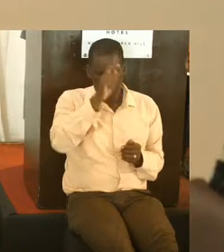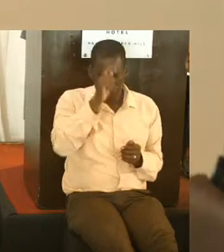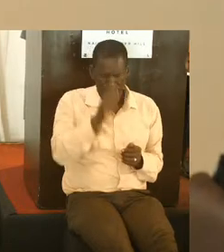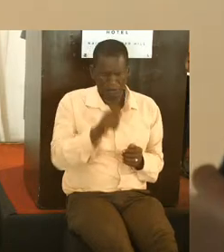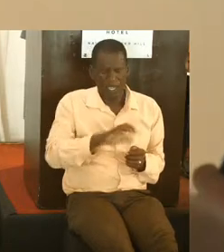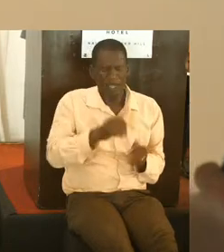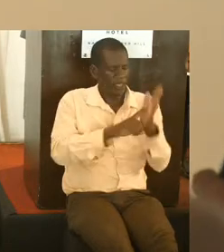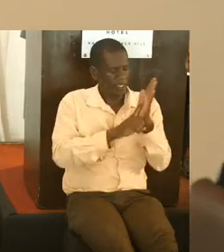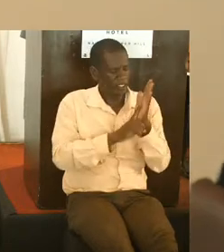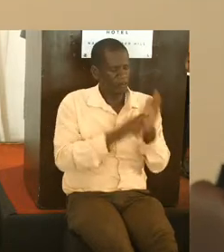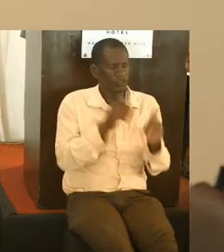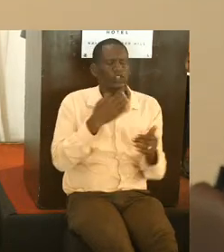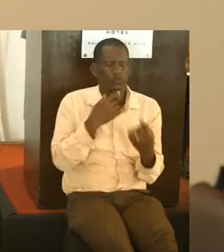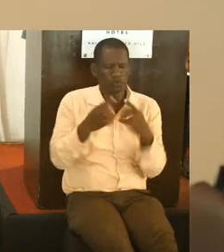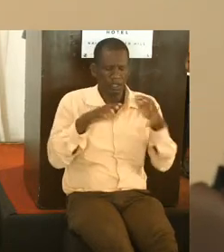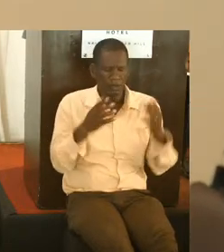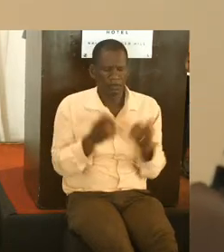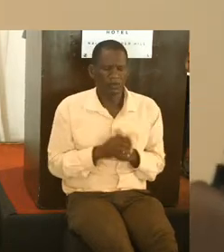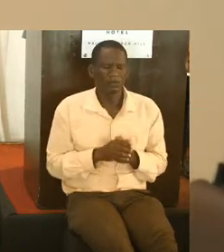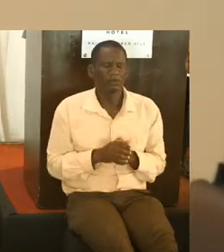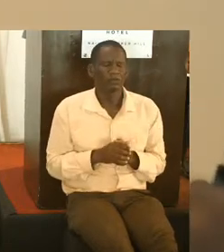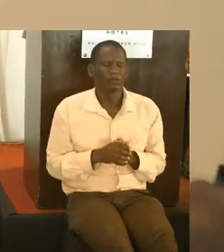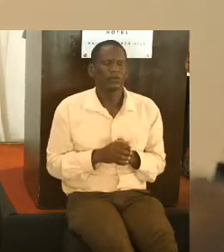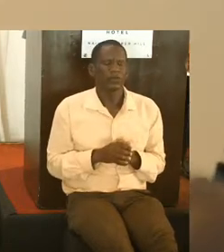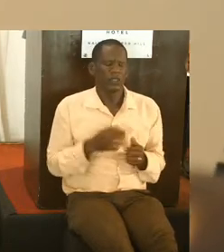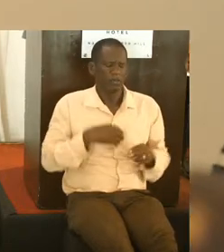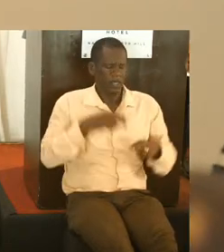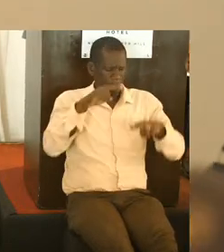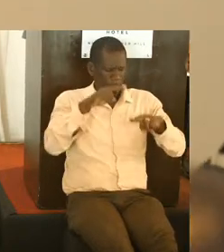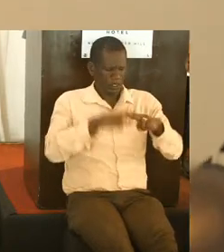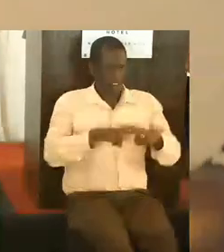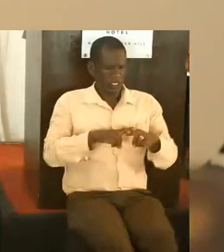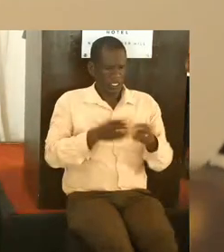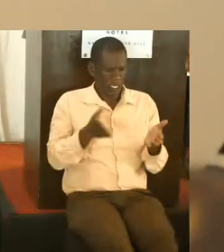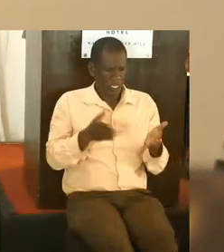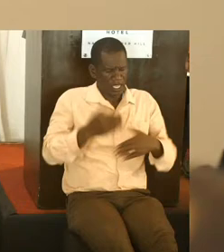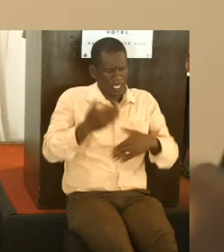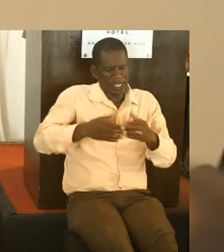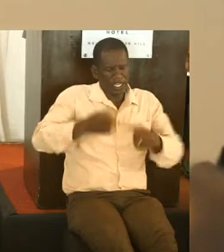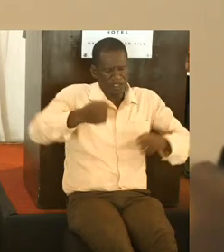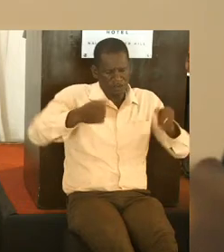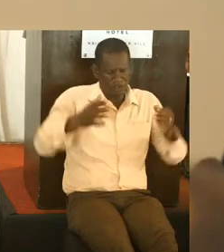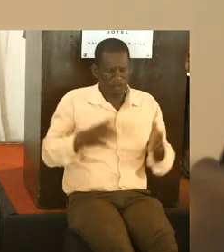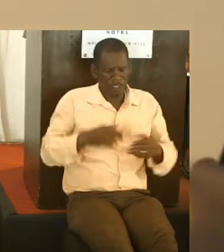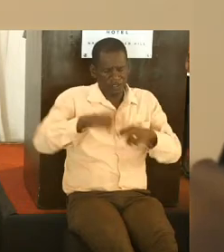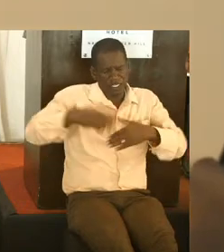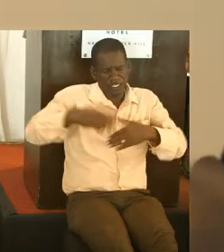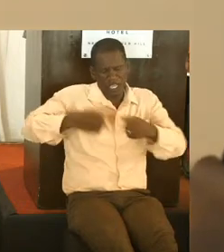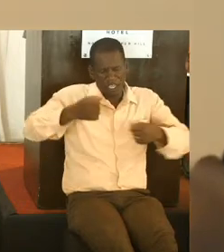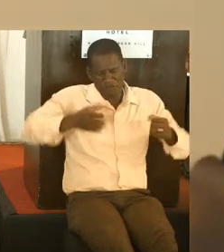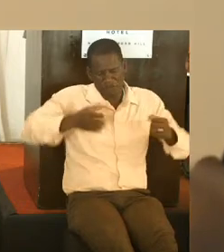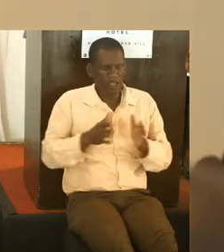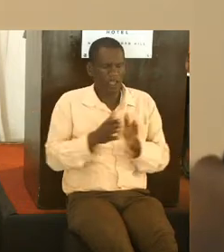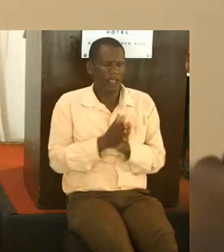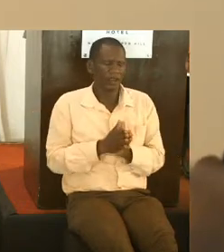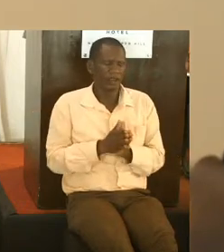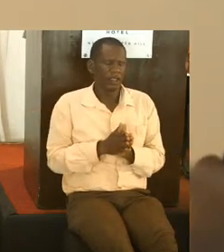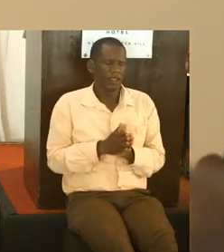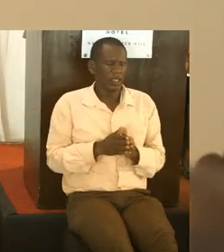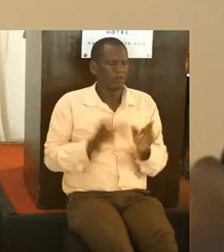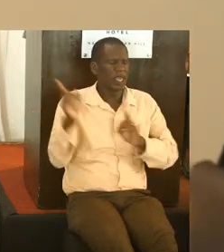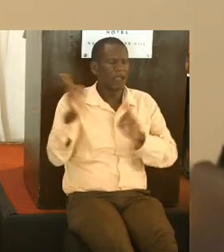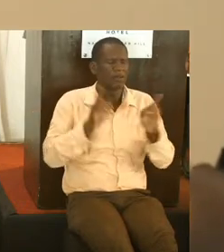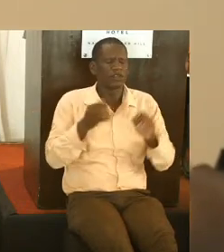example I want to say it I'm sitting in front next to a driver and I'm